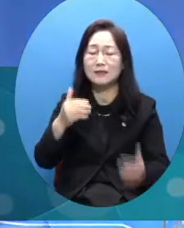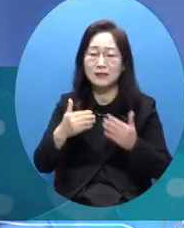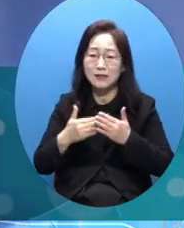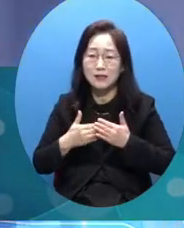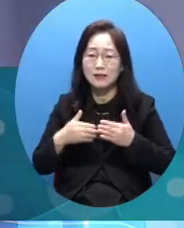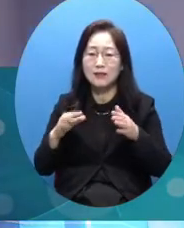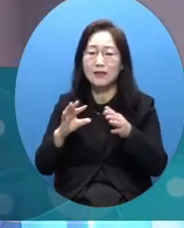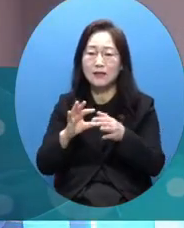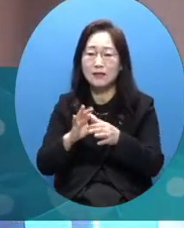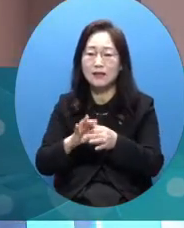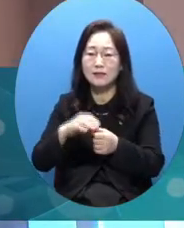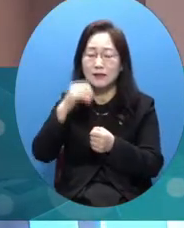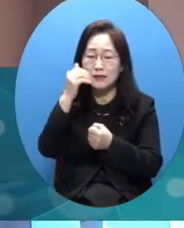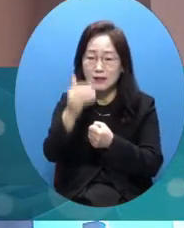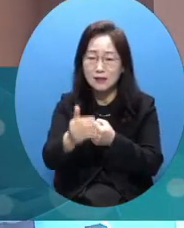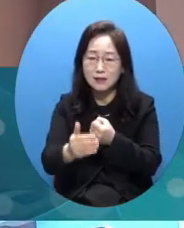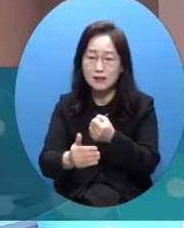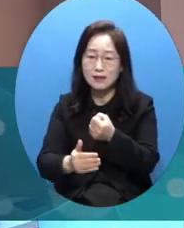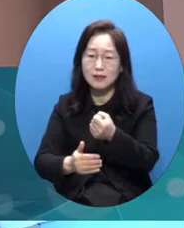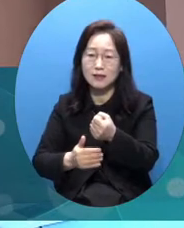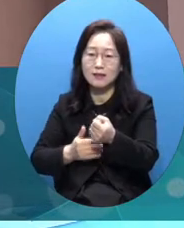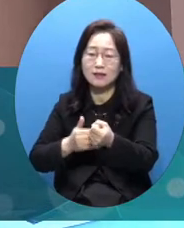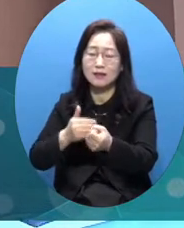he's so good to me